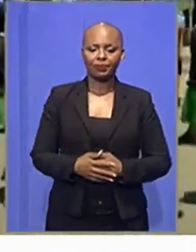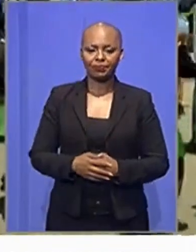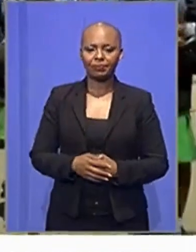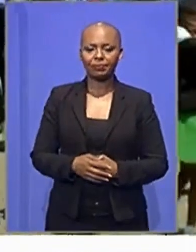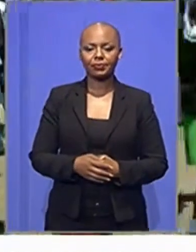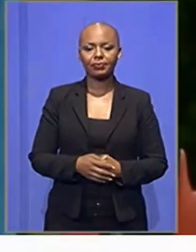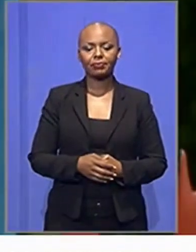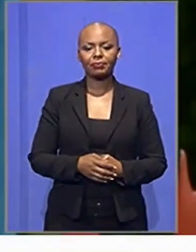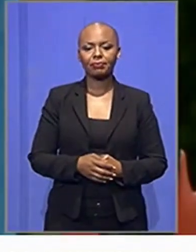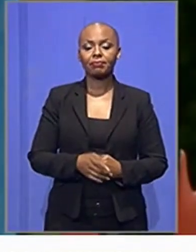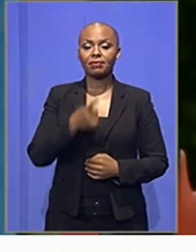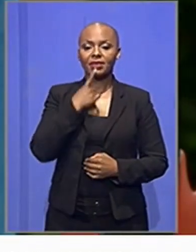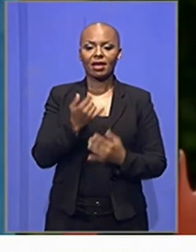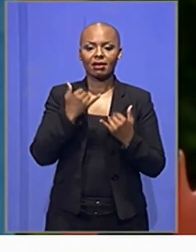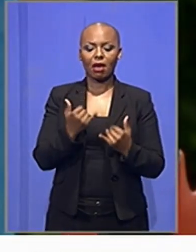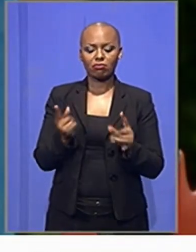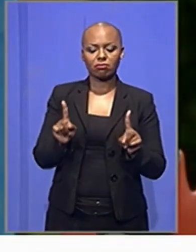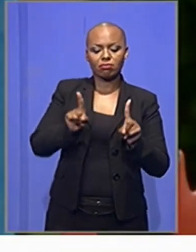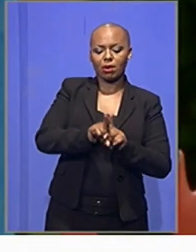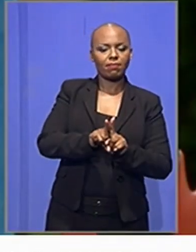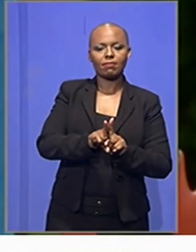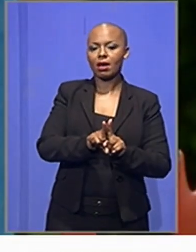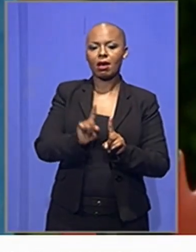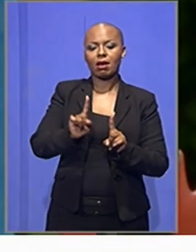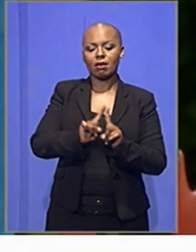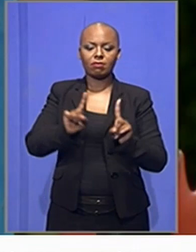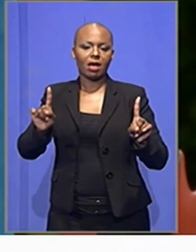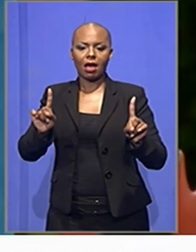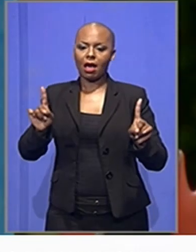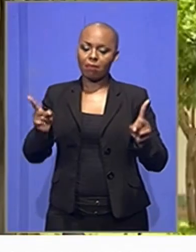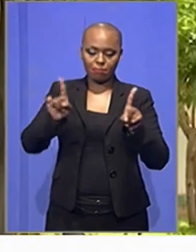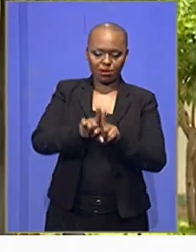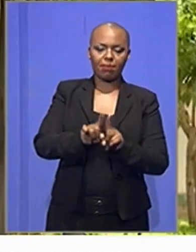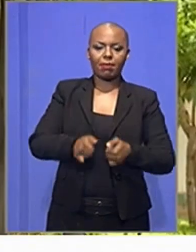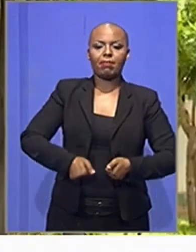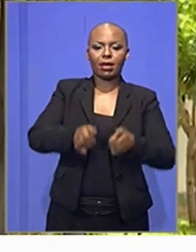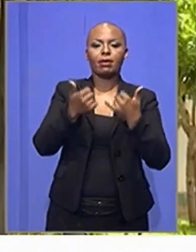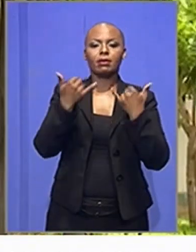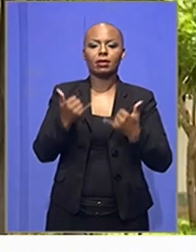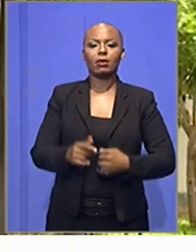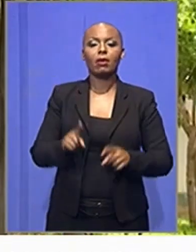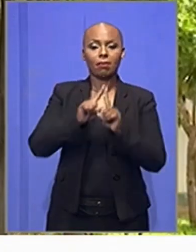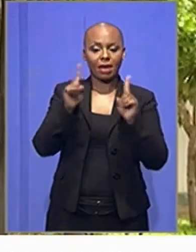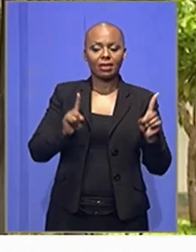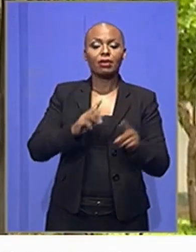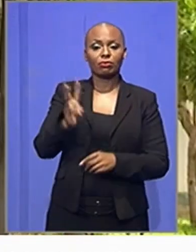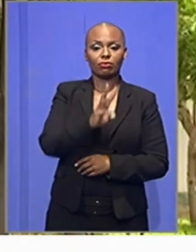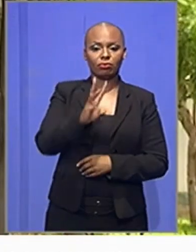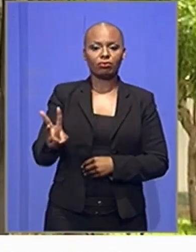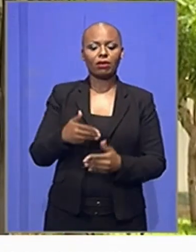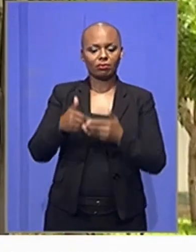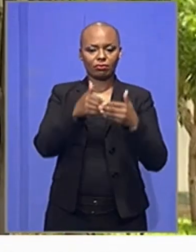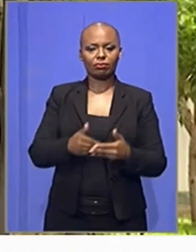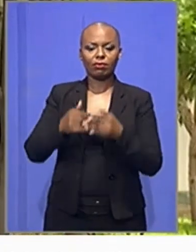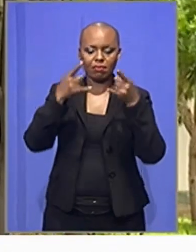fedisitswe mme o kgwetlhile barutabana le barutwana go tlhabela kokwana ya COVID. Le fa go le jalo tlhokego ya mafaratlhatlha le pitlagano